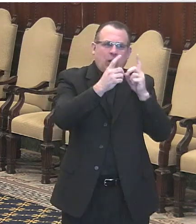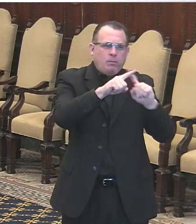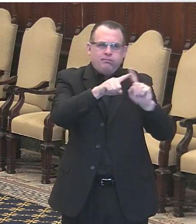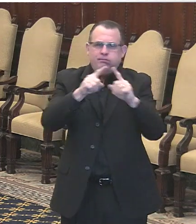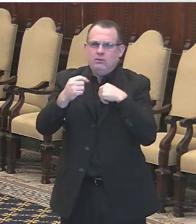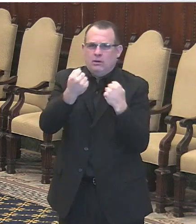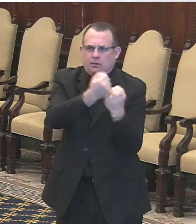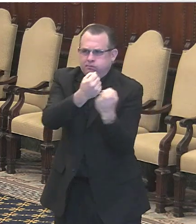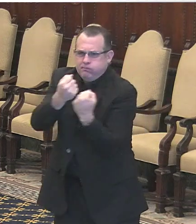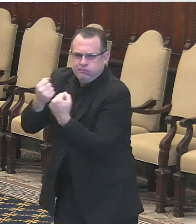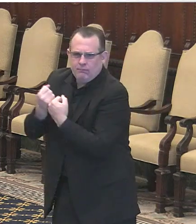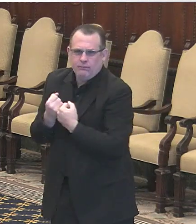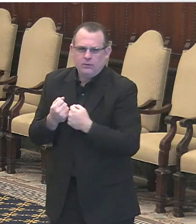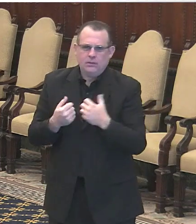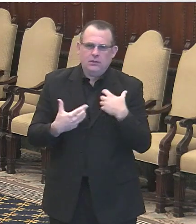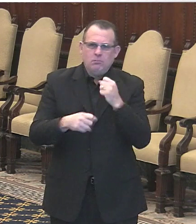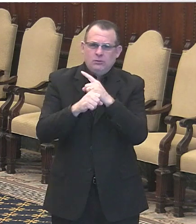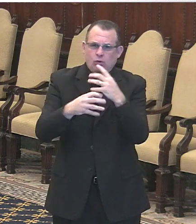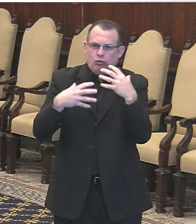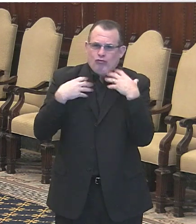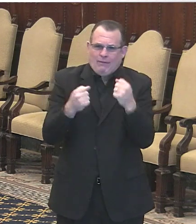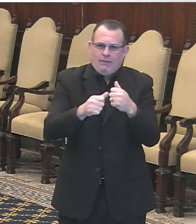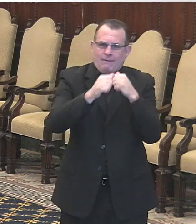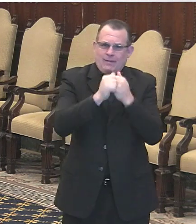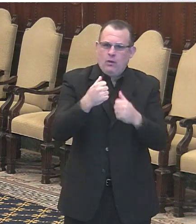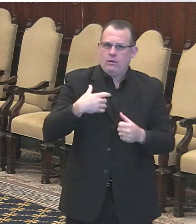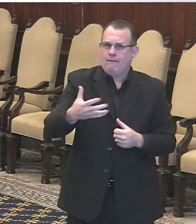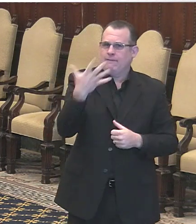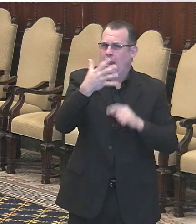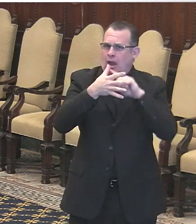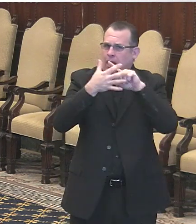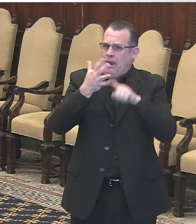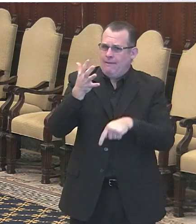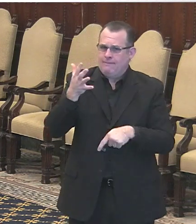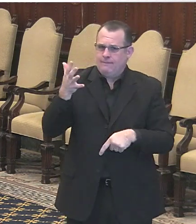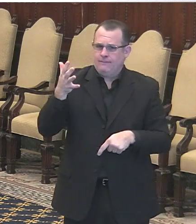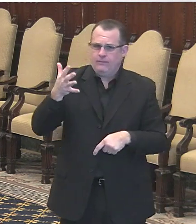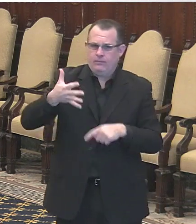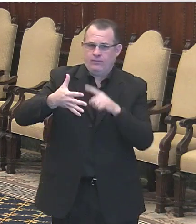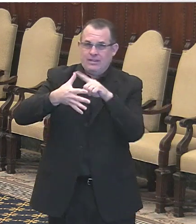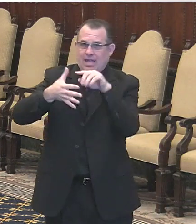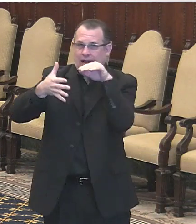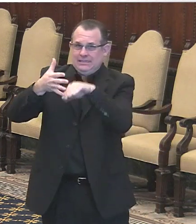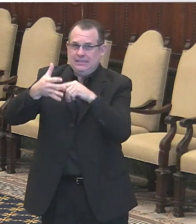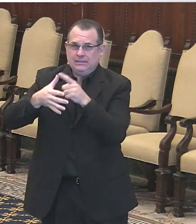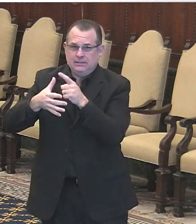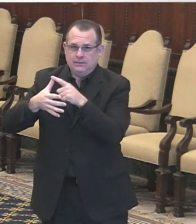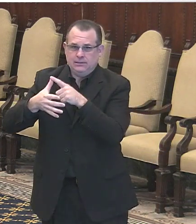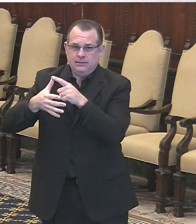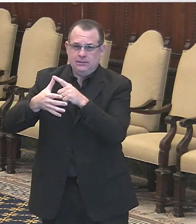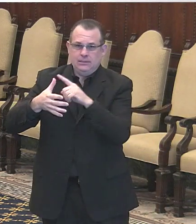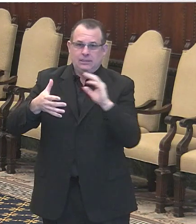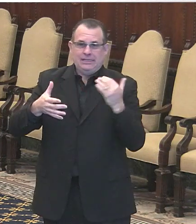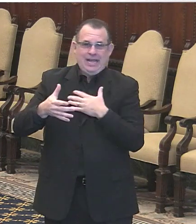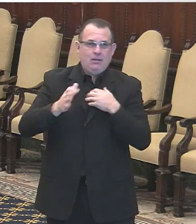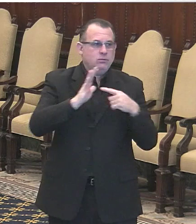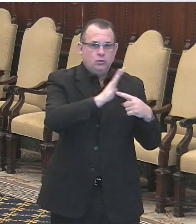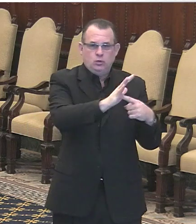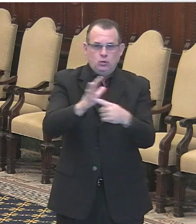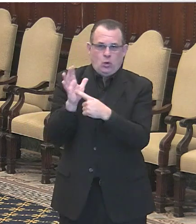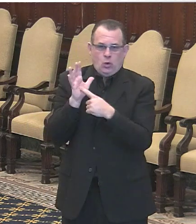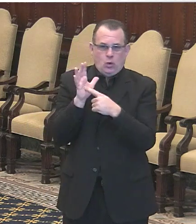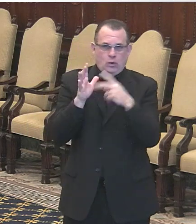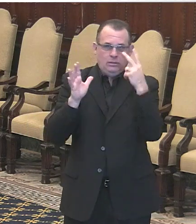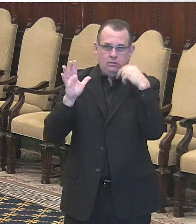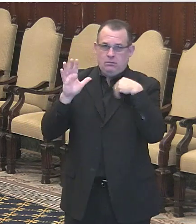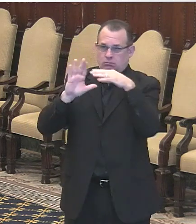that recovery efforts adhere to 5 core values. One is accessibility. We will present our work transparently and clearly so